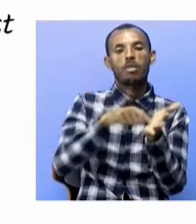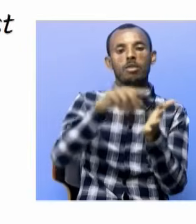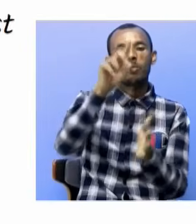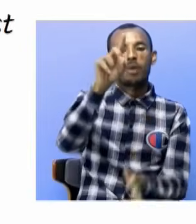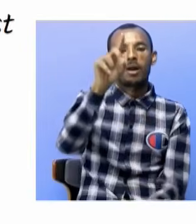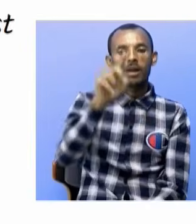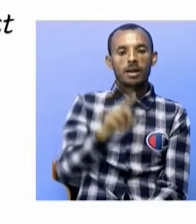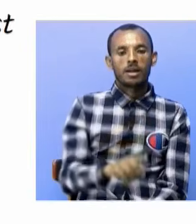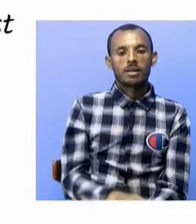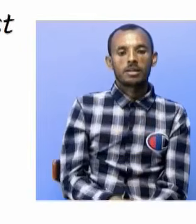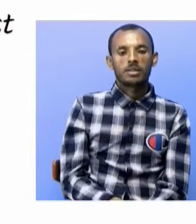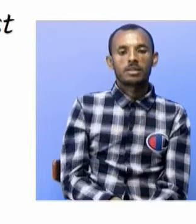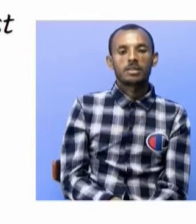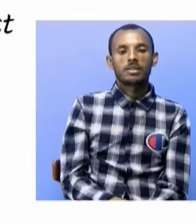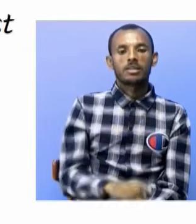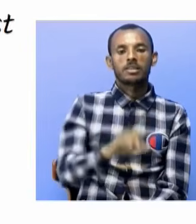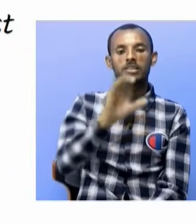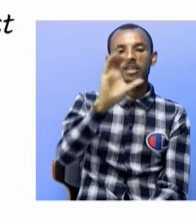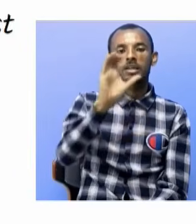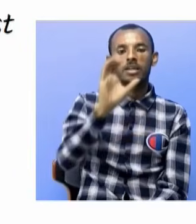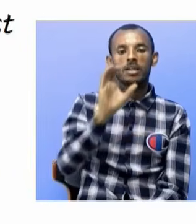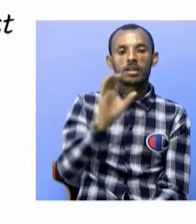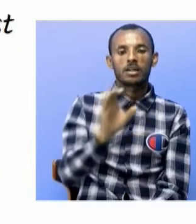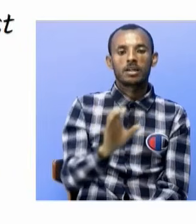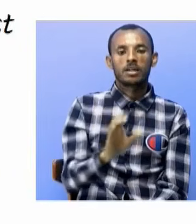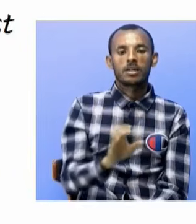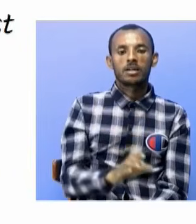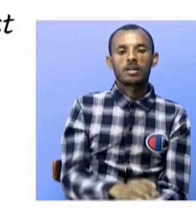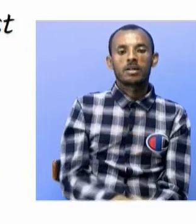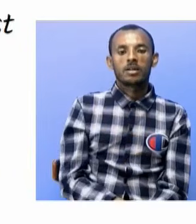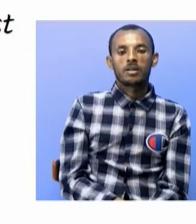13.1, and C